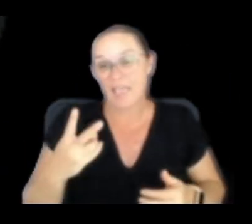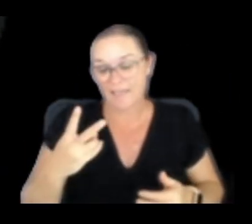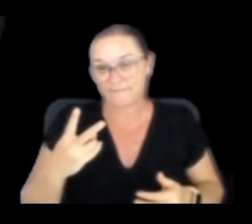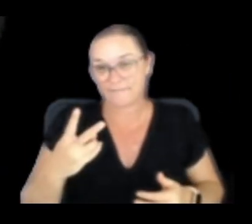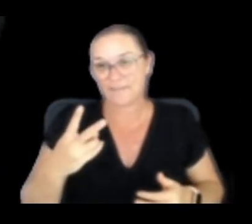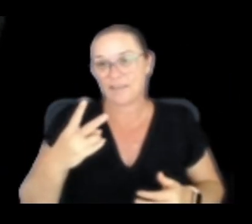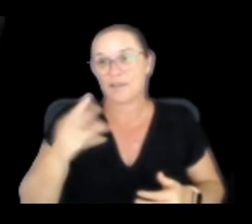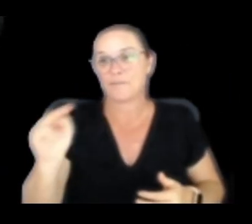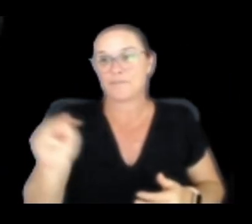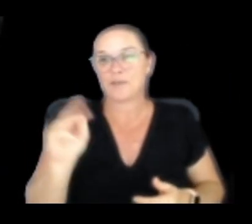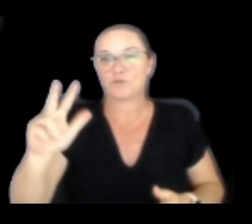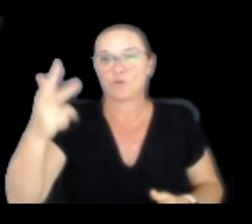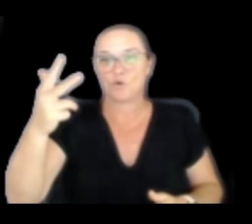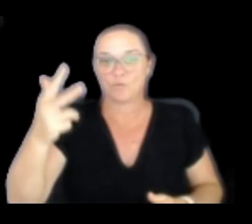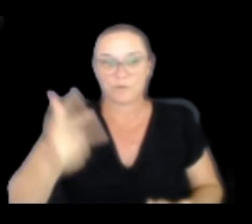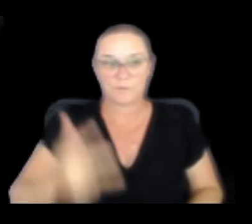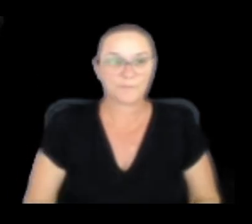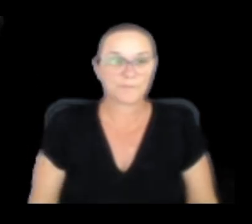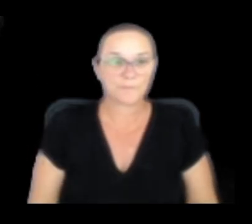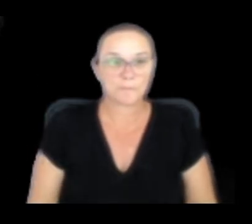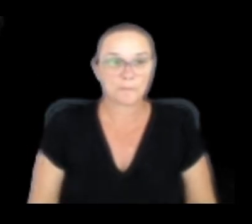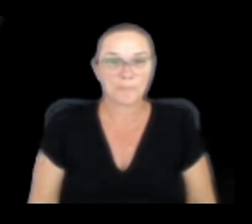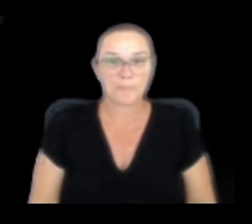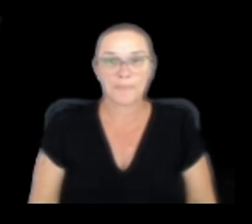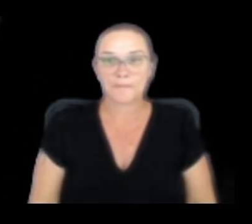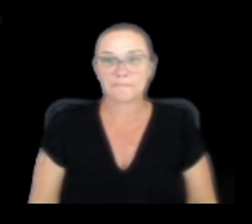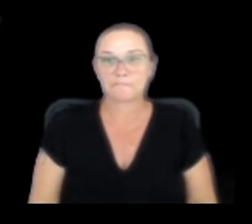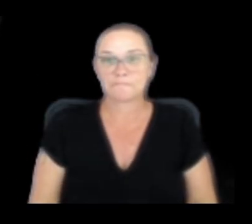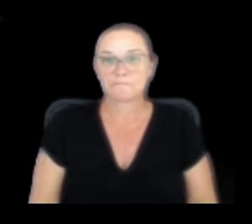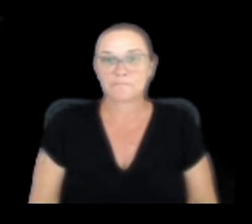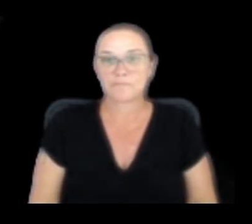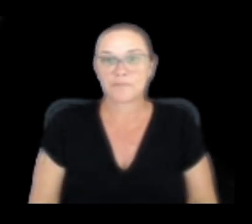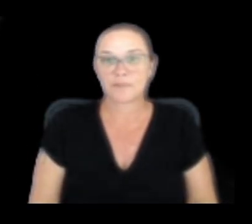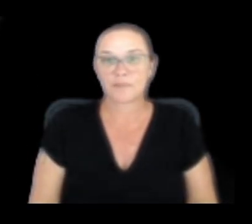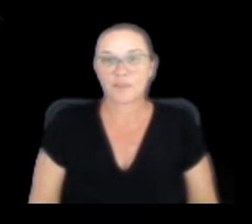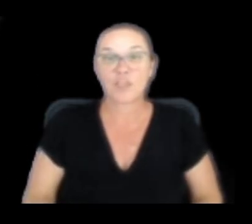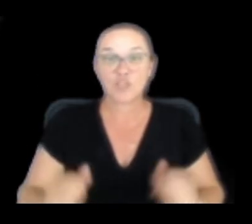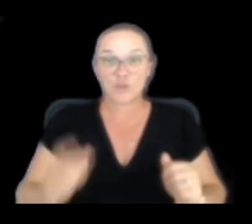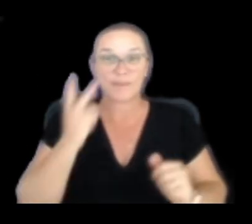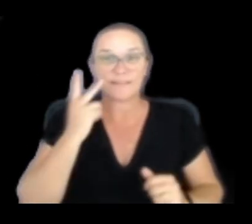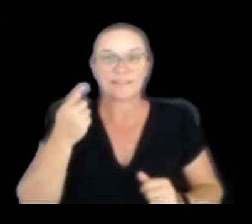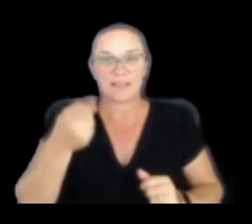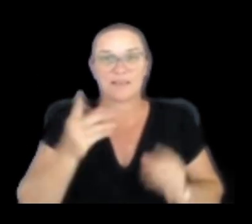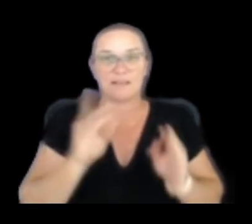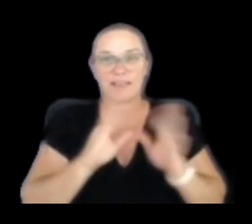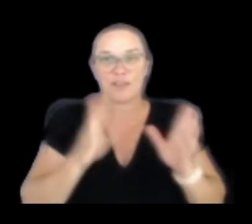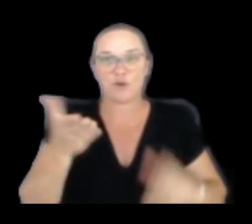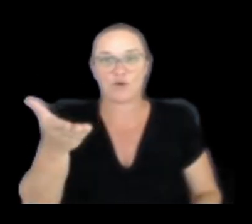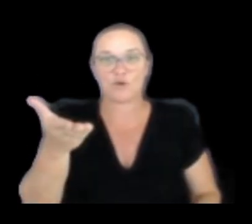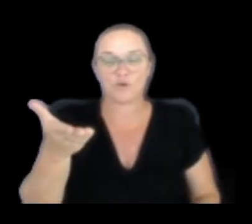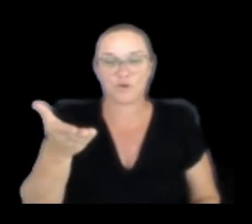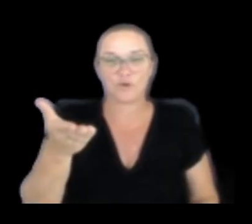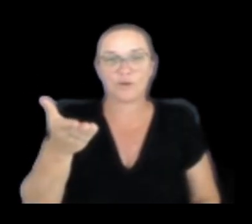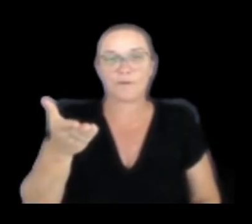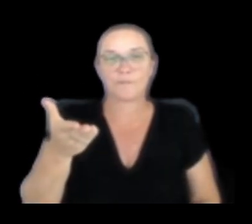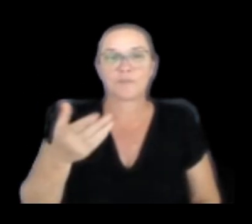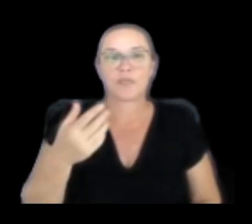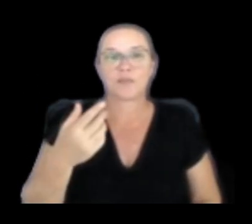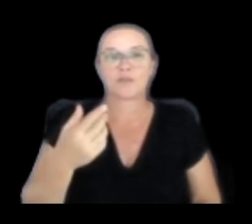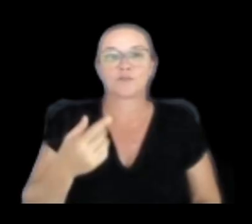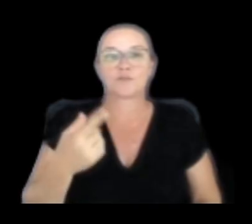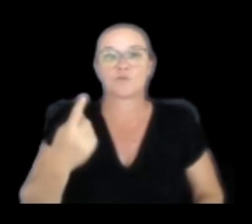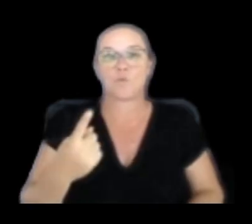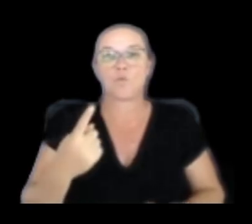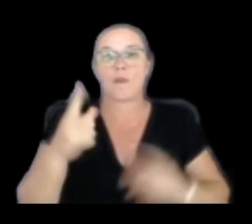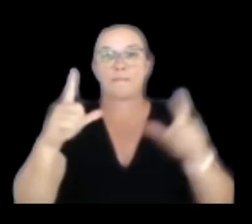billion gallons. And I found this most easily seen in this time lapse from the B1 camera. This is taking one image at noon